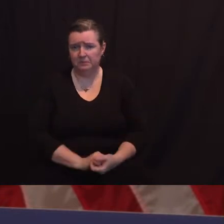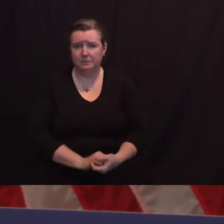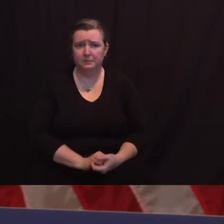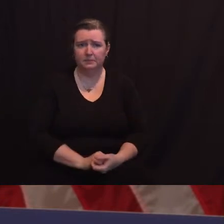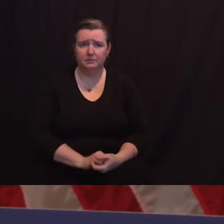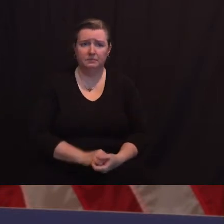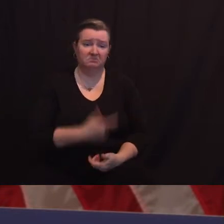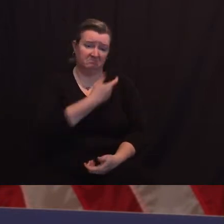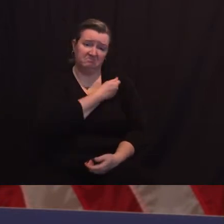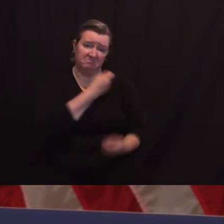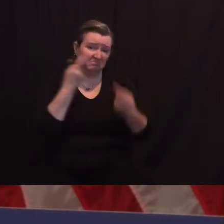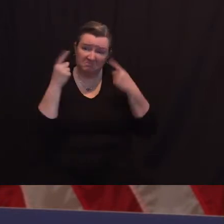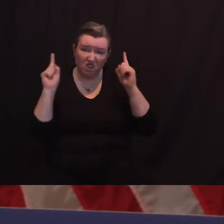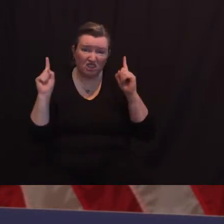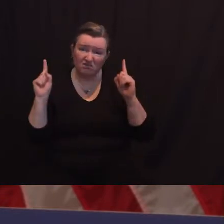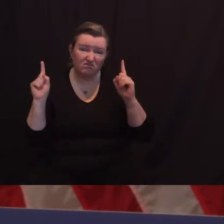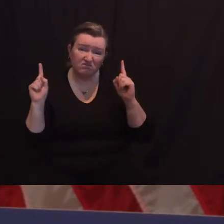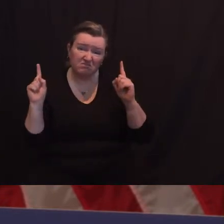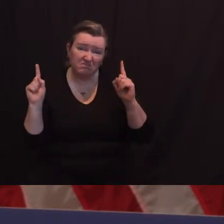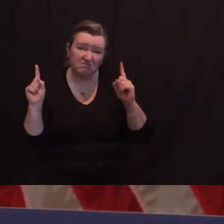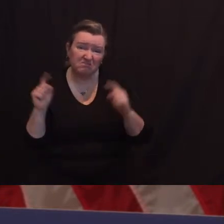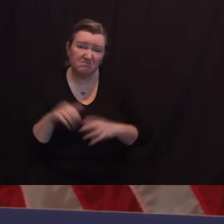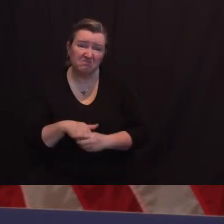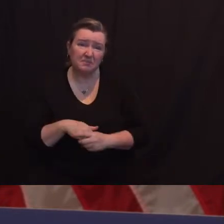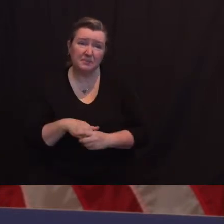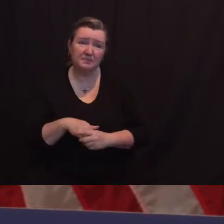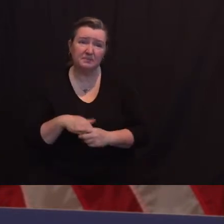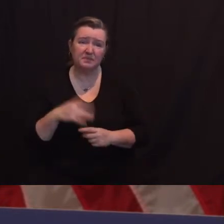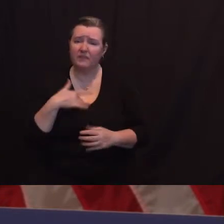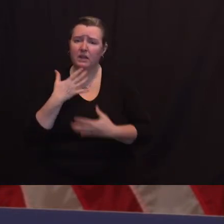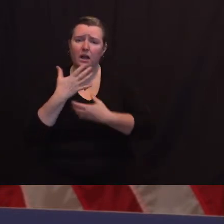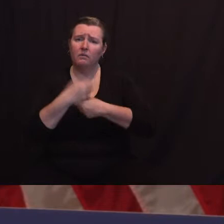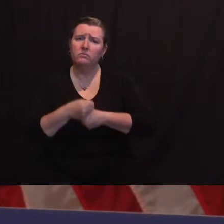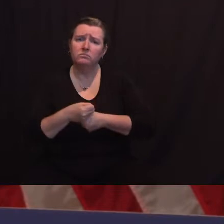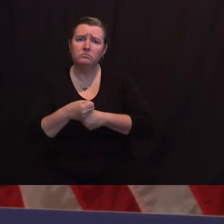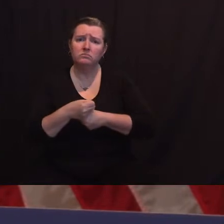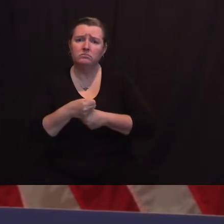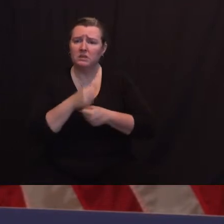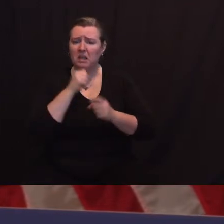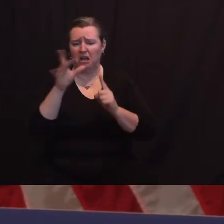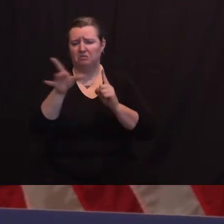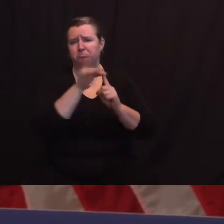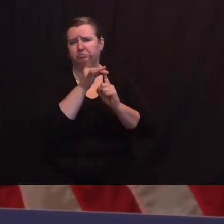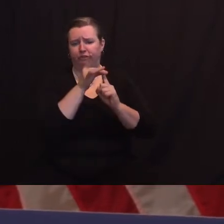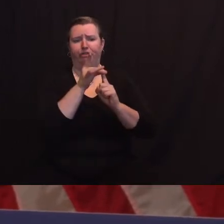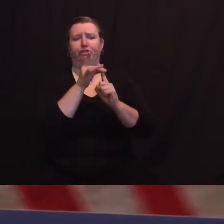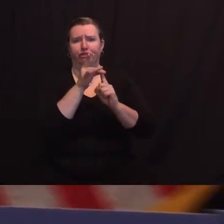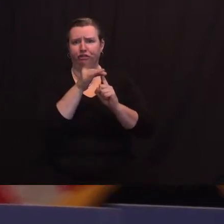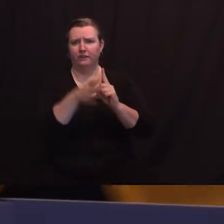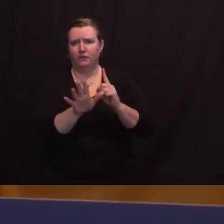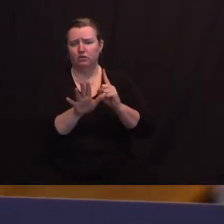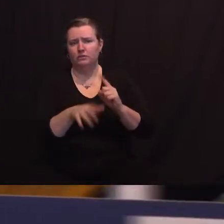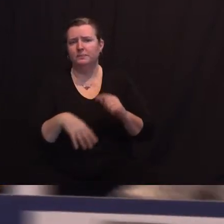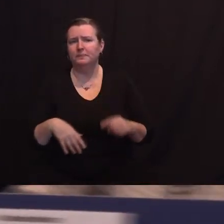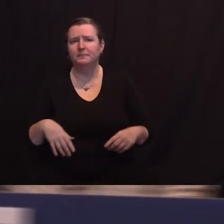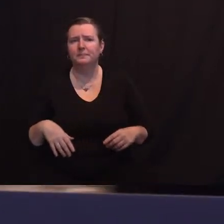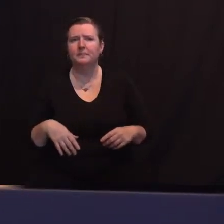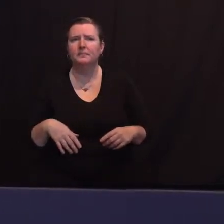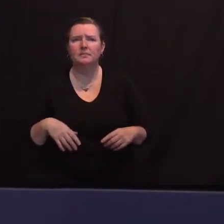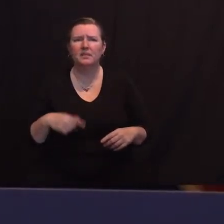and I think we should be confident in that as well. Eddie, I use the word data, and I misspoke. I think it's consistent. I would put it